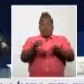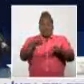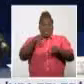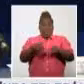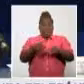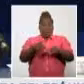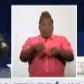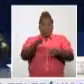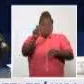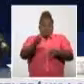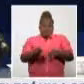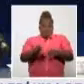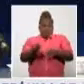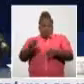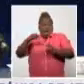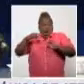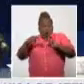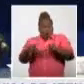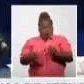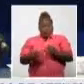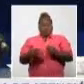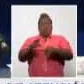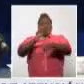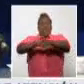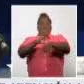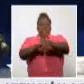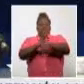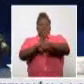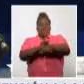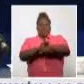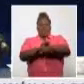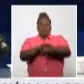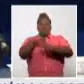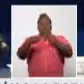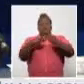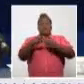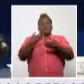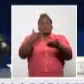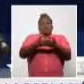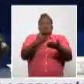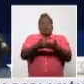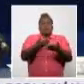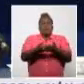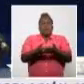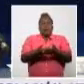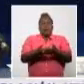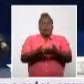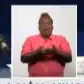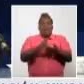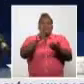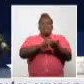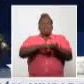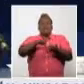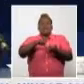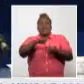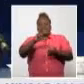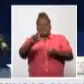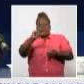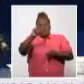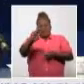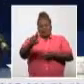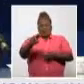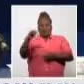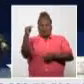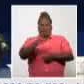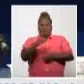and after a PCR test negative, the person is discharged from the clinic